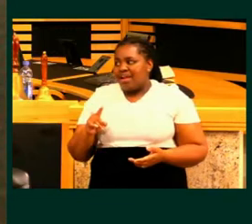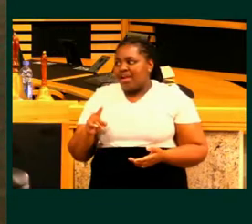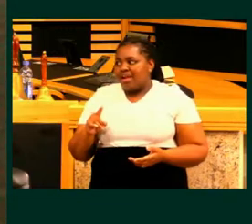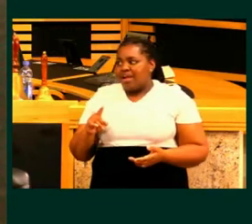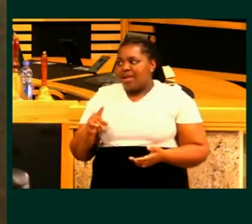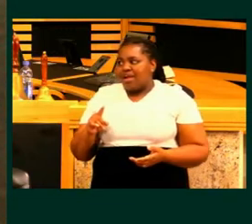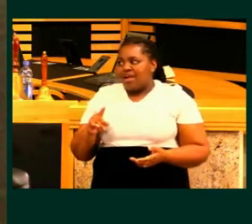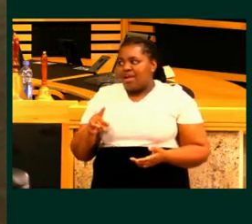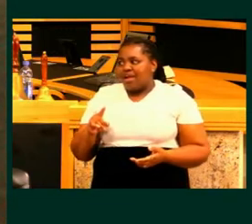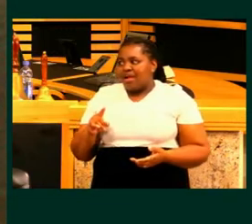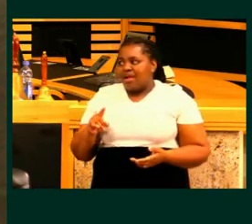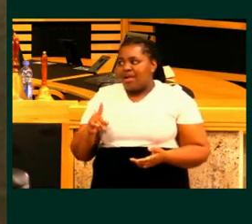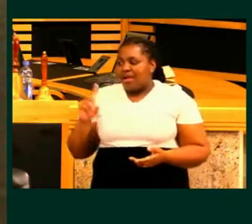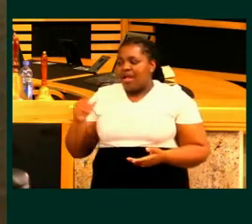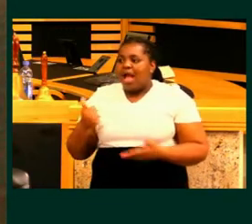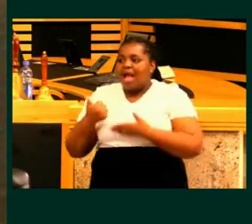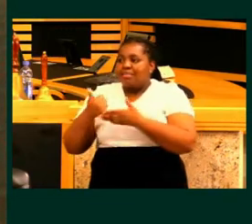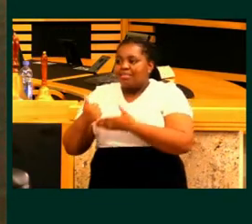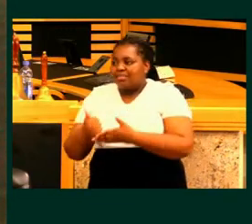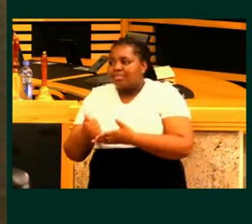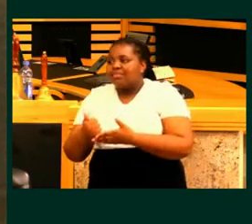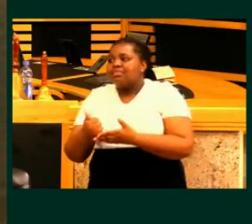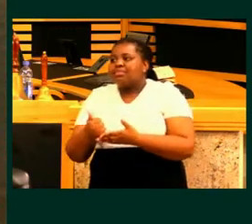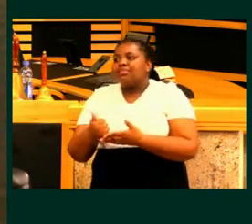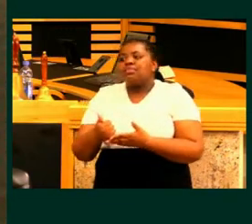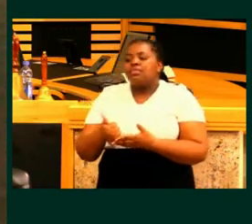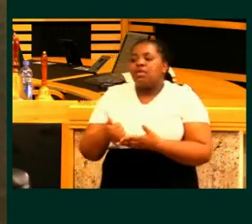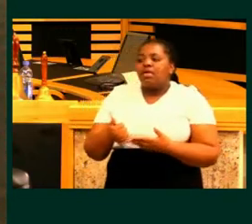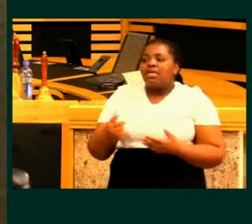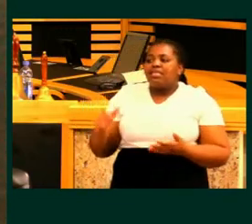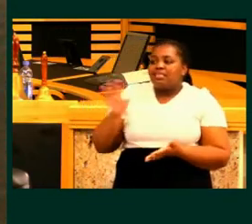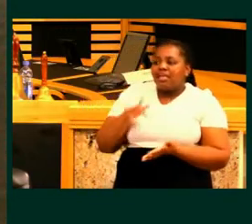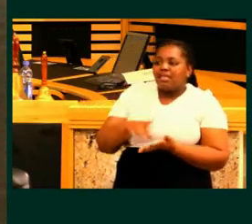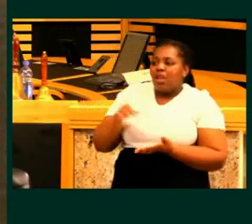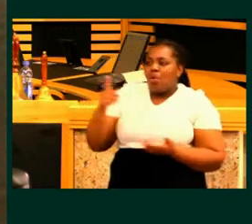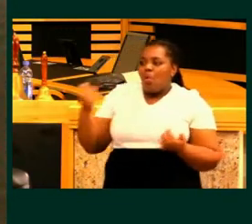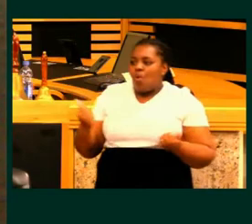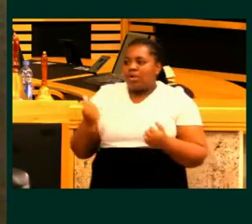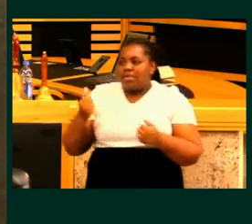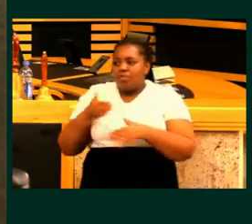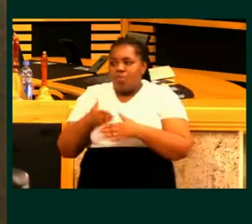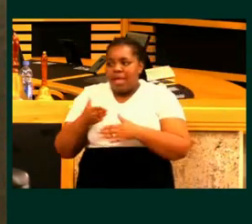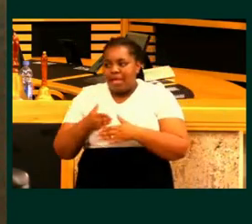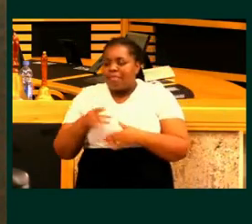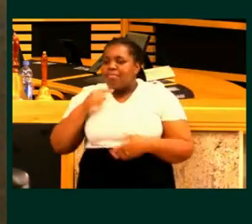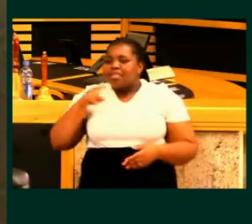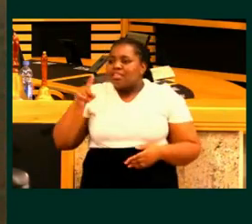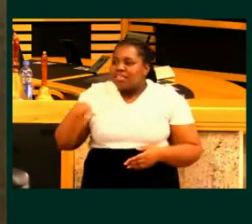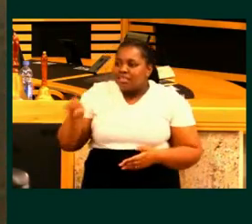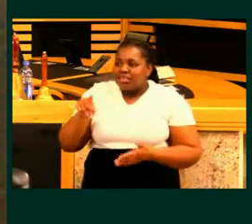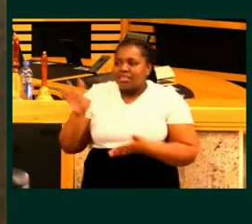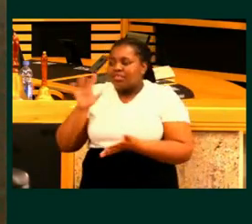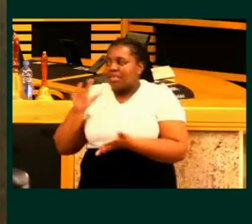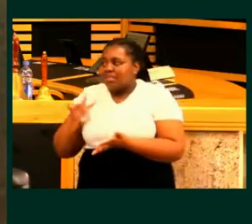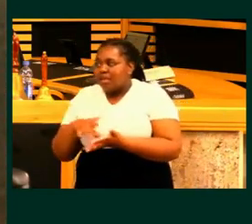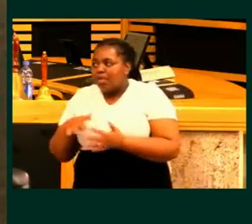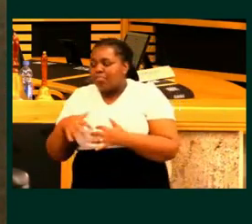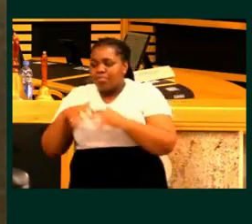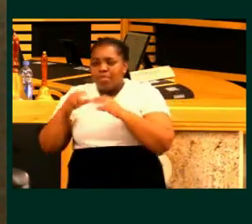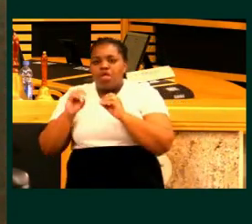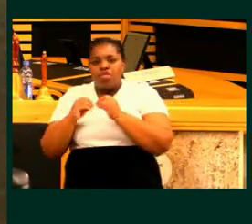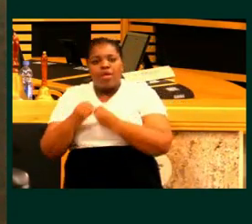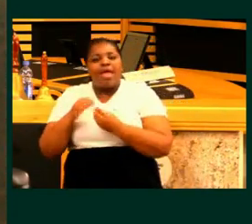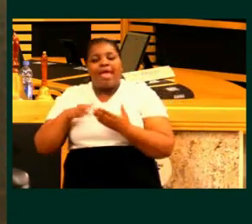to assist centers that are already up and running meaning these centers are are put up by noos and